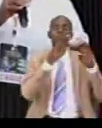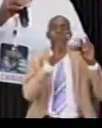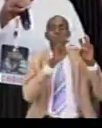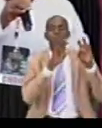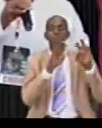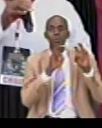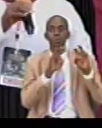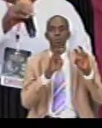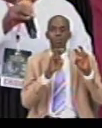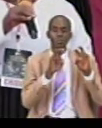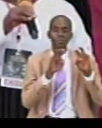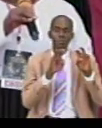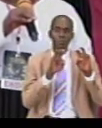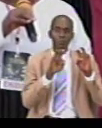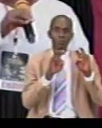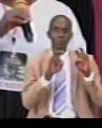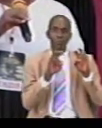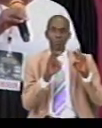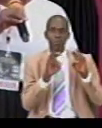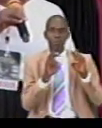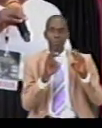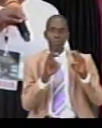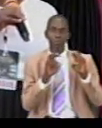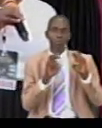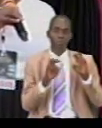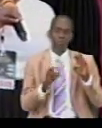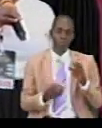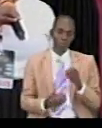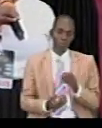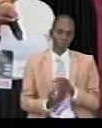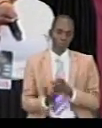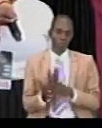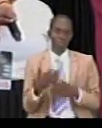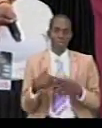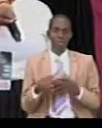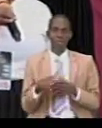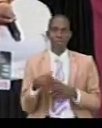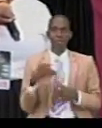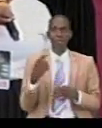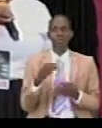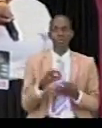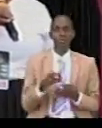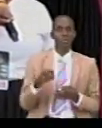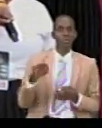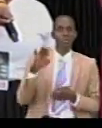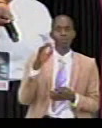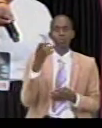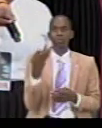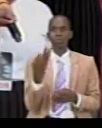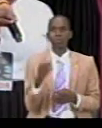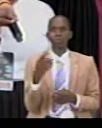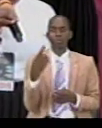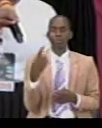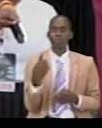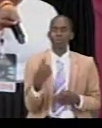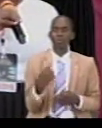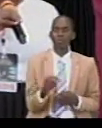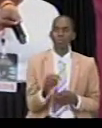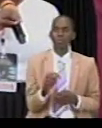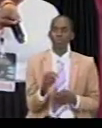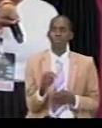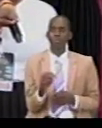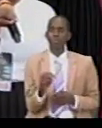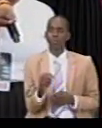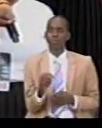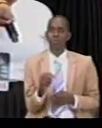throne. Listen, listen, spring forth the spirits of the deep,